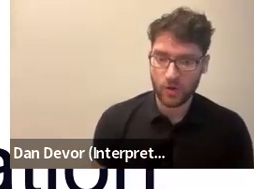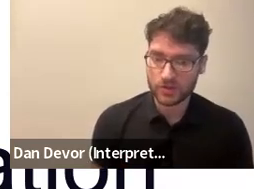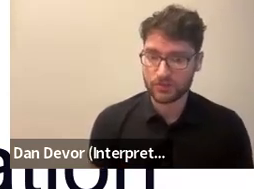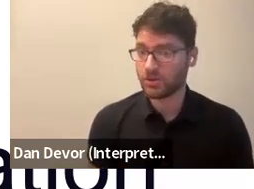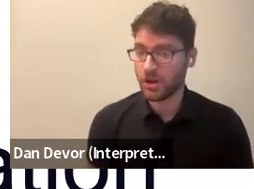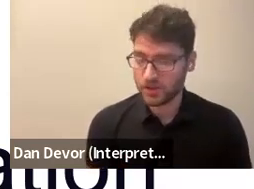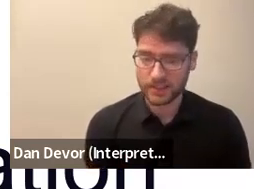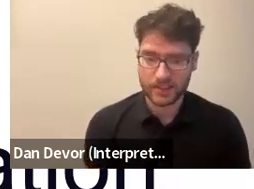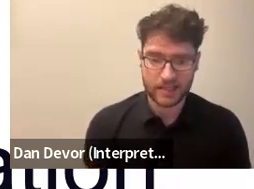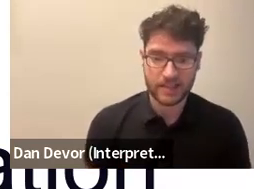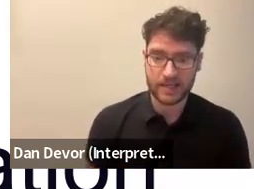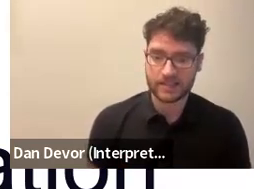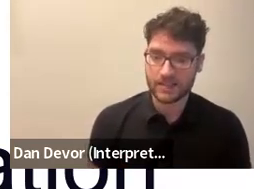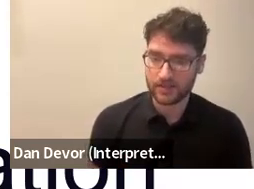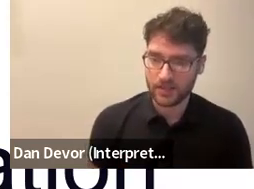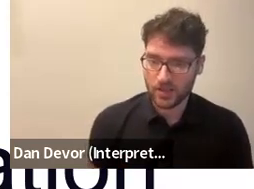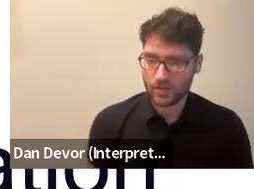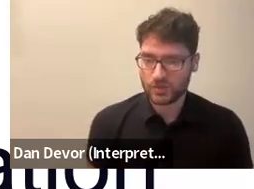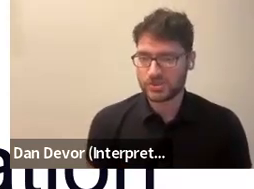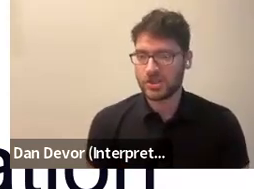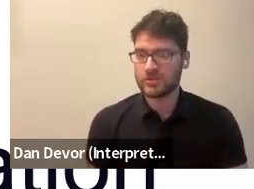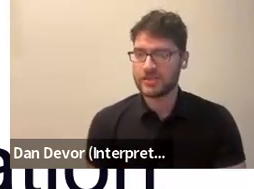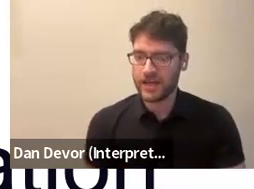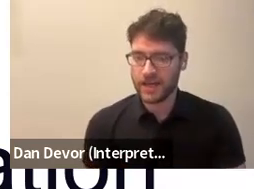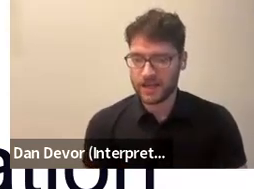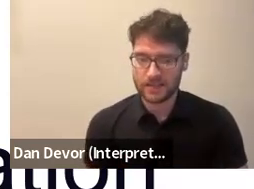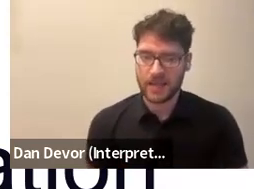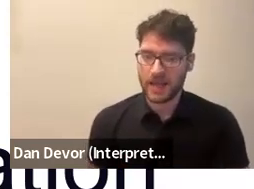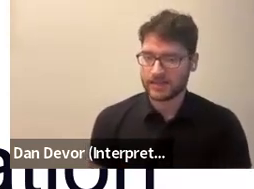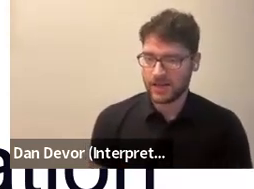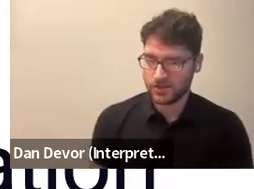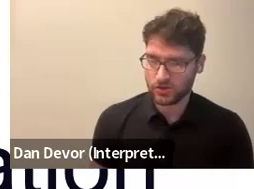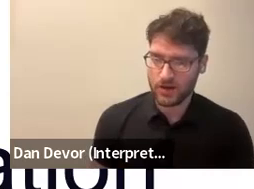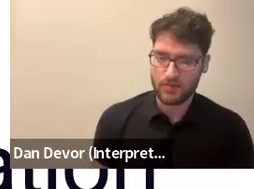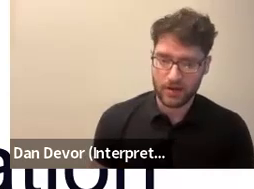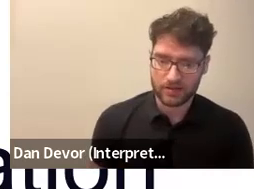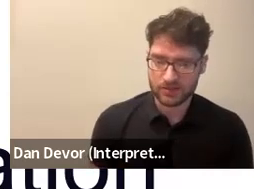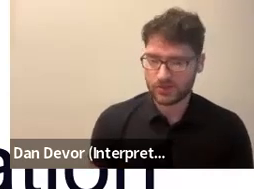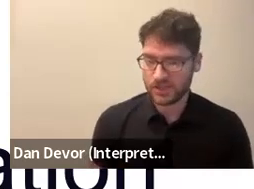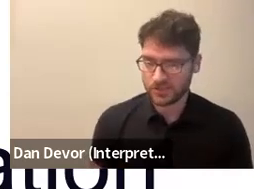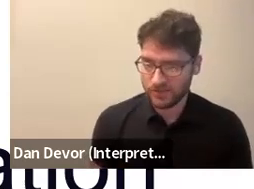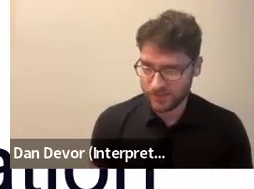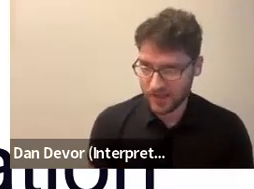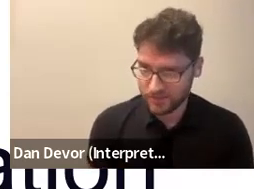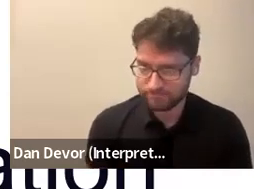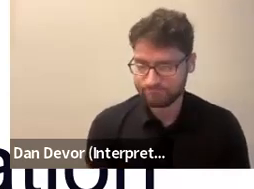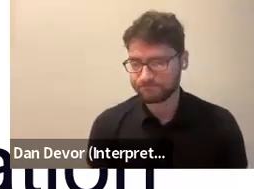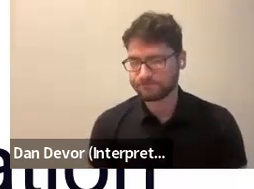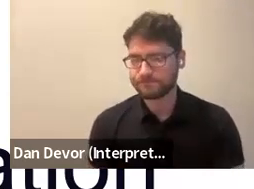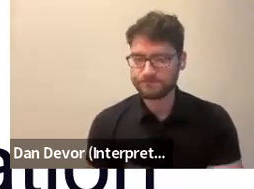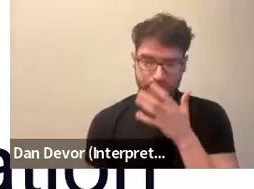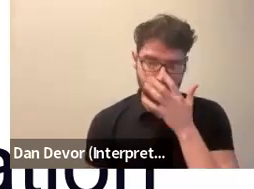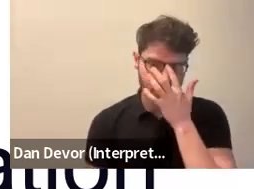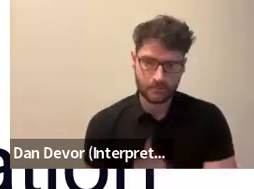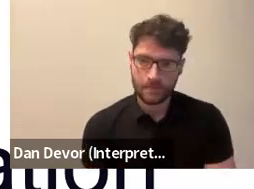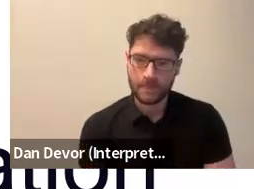the Volta Bureau in 1887, which is known today as the Alexander Graham Bell Association of the